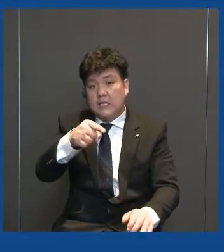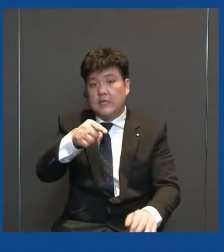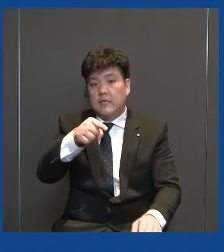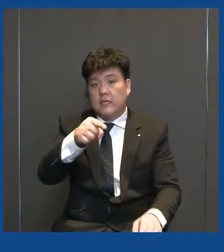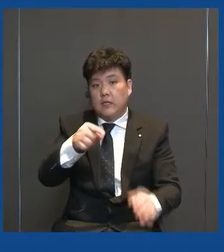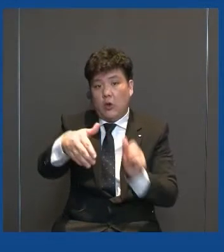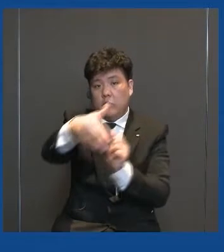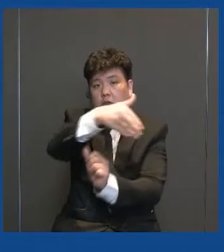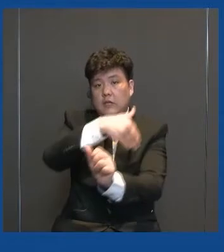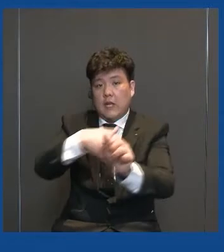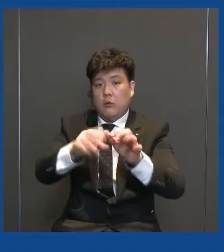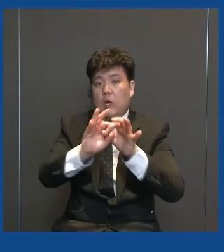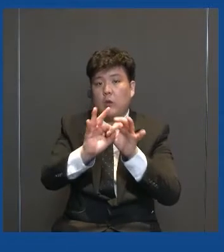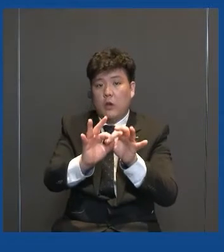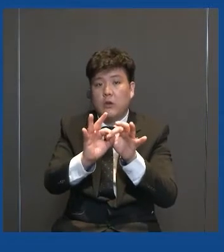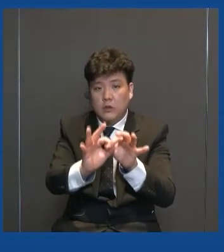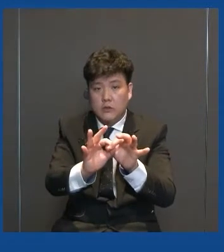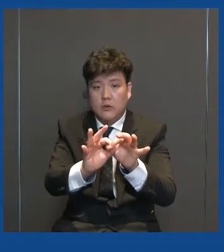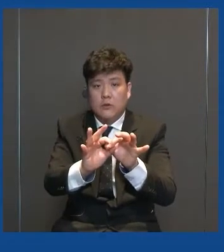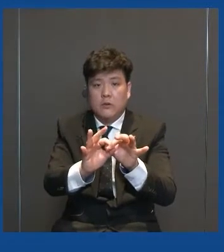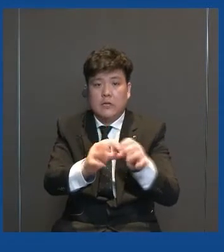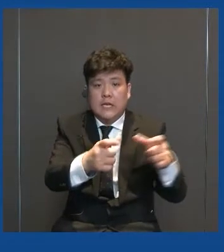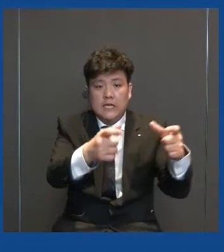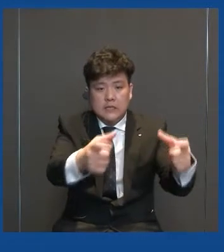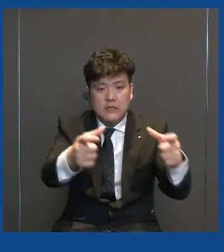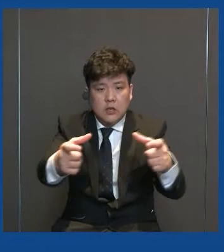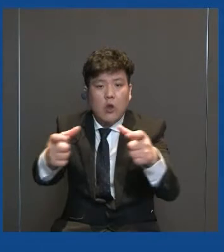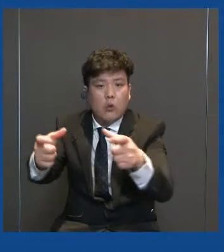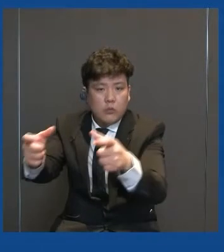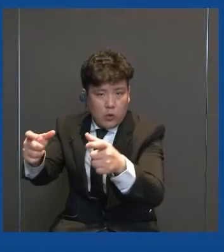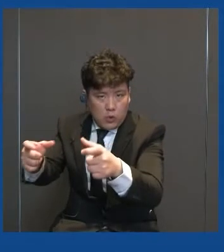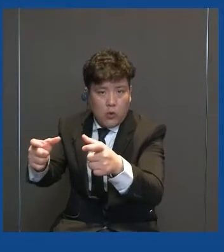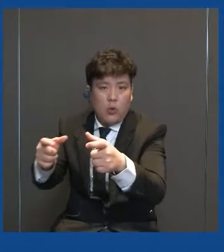because of the structure of the Danish healthcare system